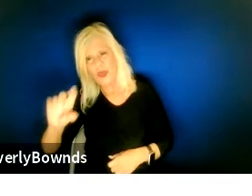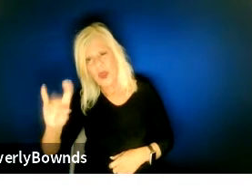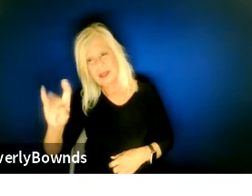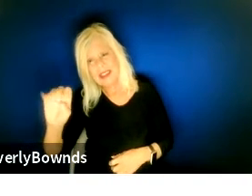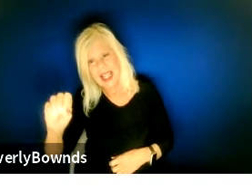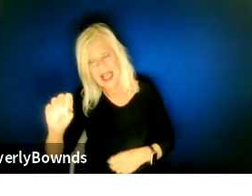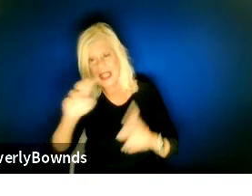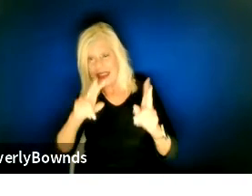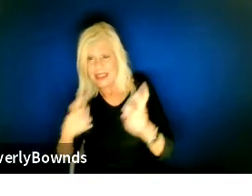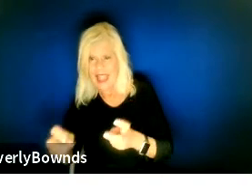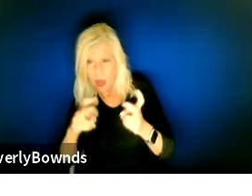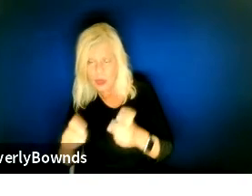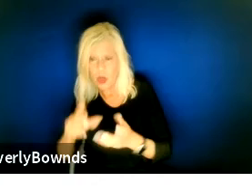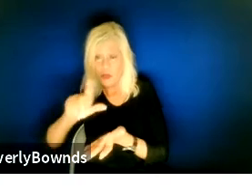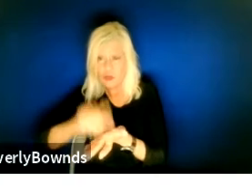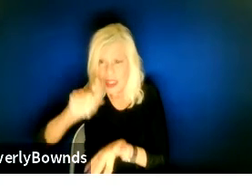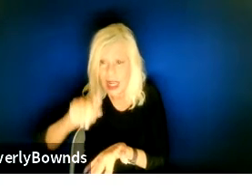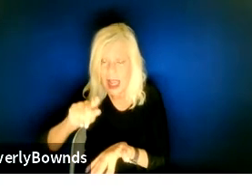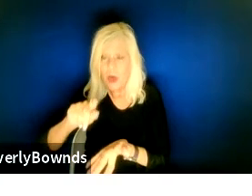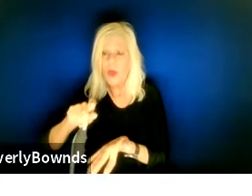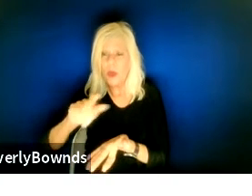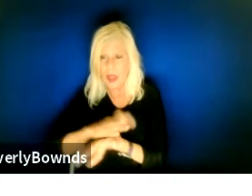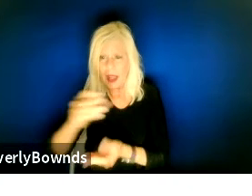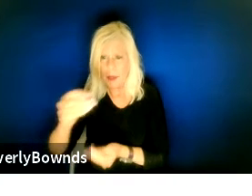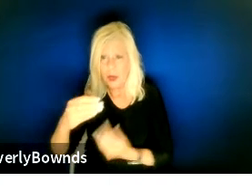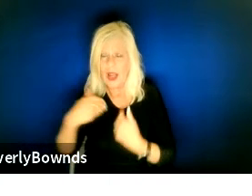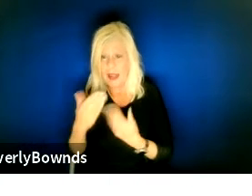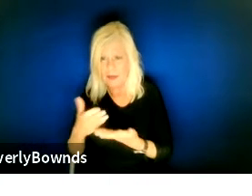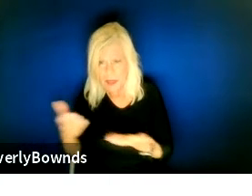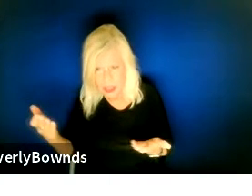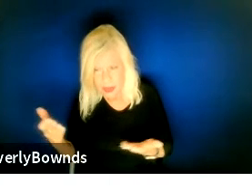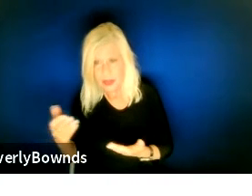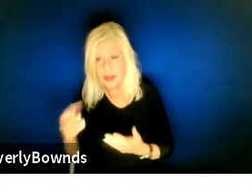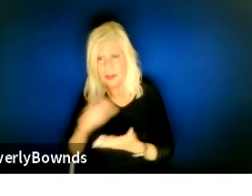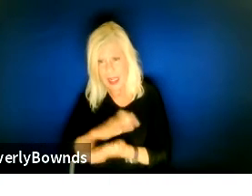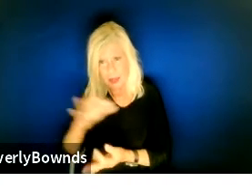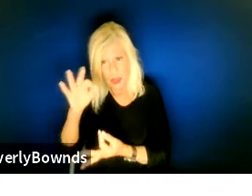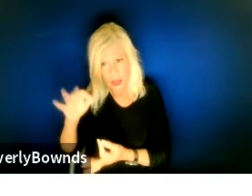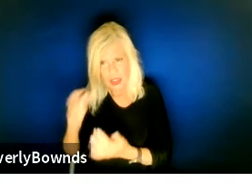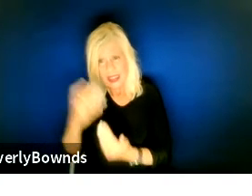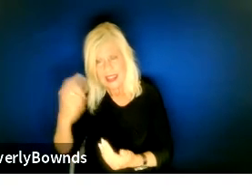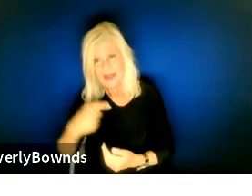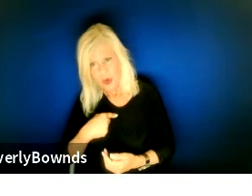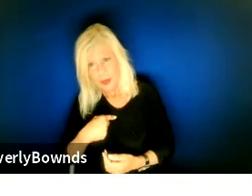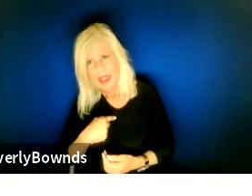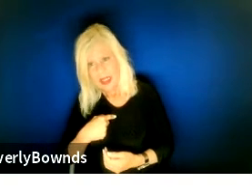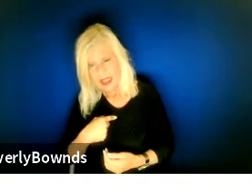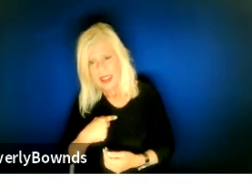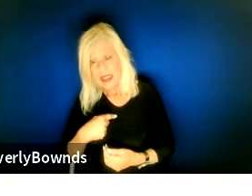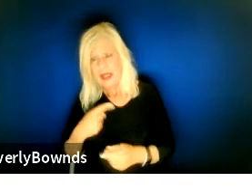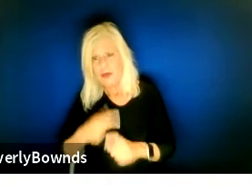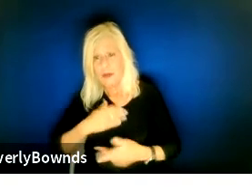can download, print out the materials, and it's easy for me to log in from my